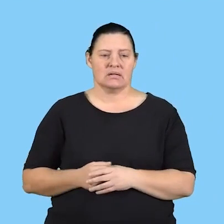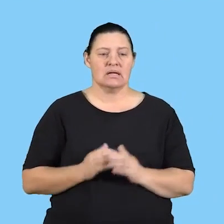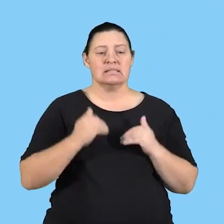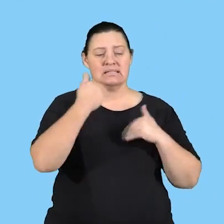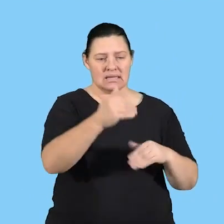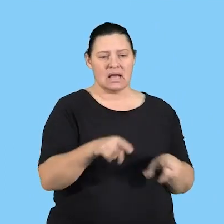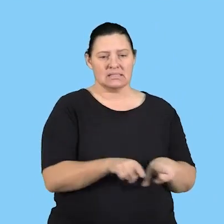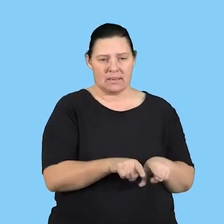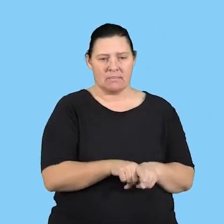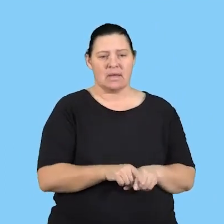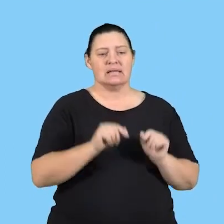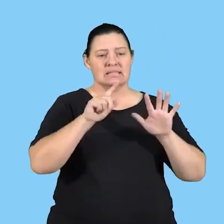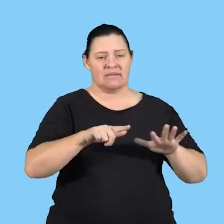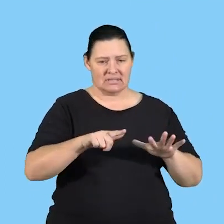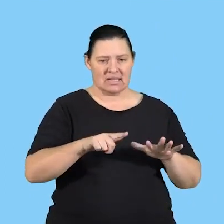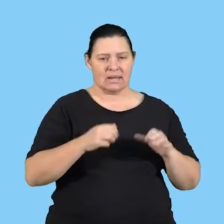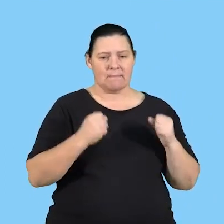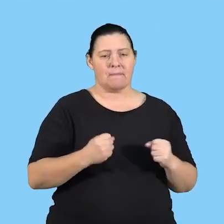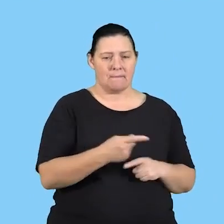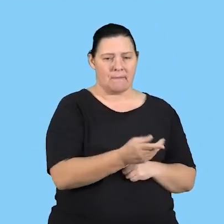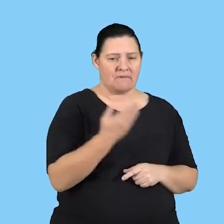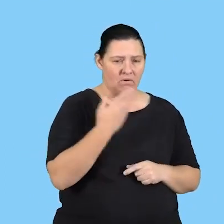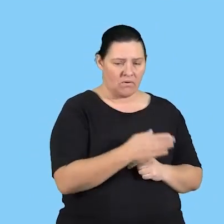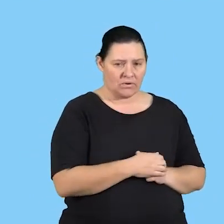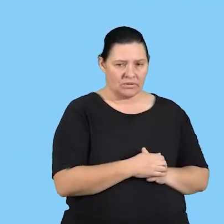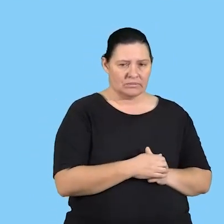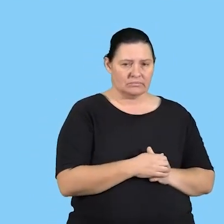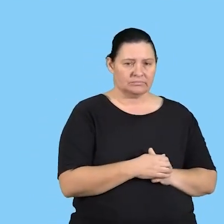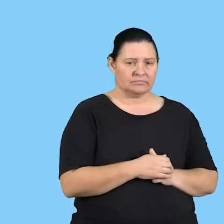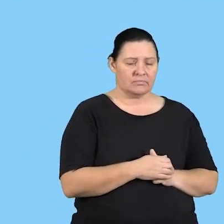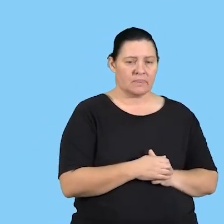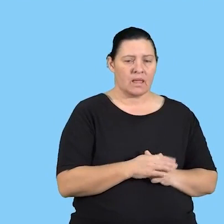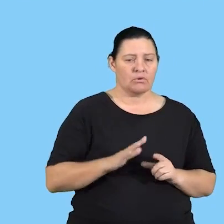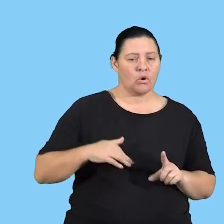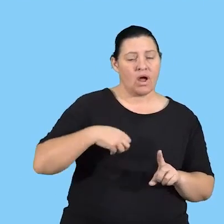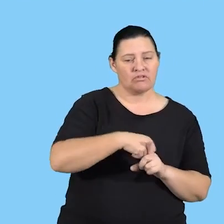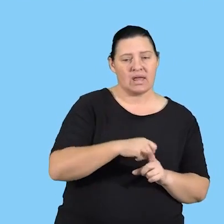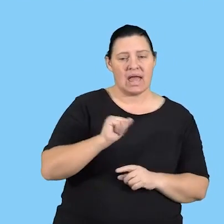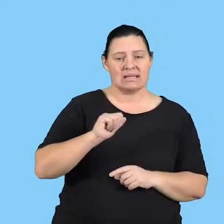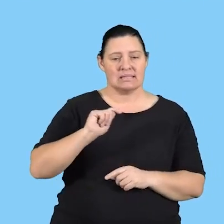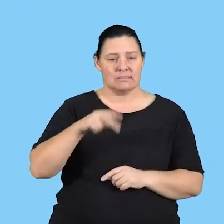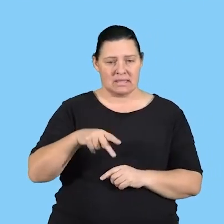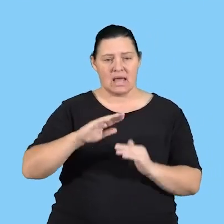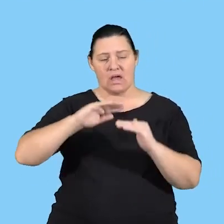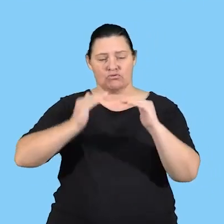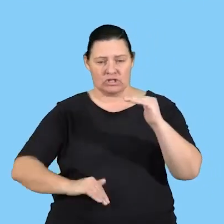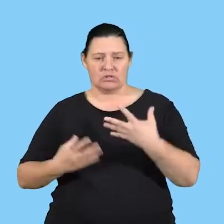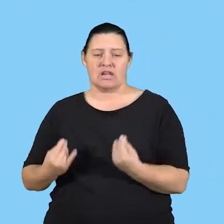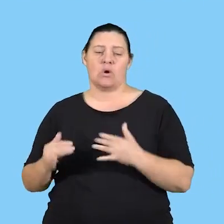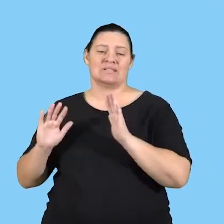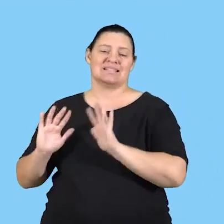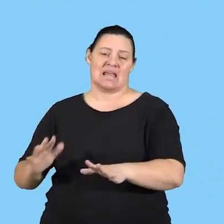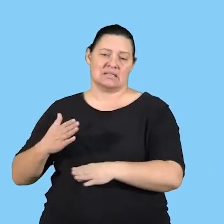17 activities with CAPS, and you can see there with recovery ATPs, we reduced it now